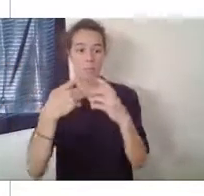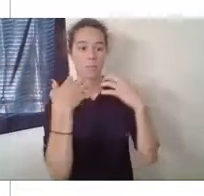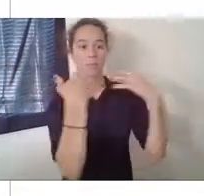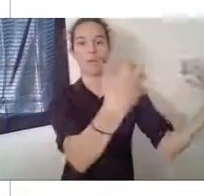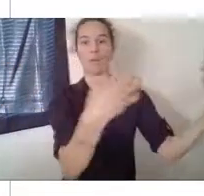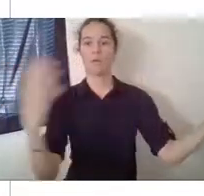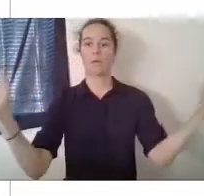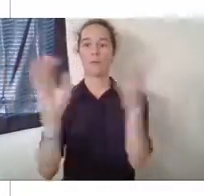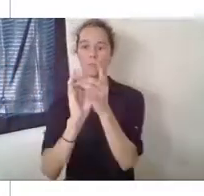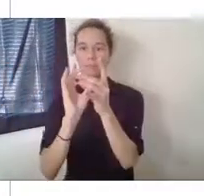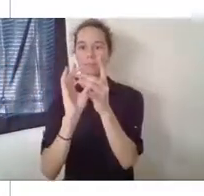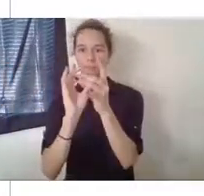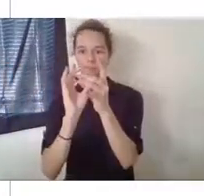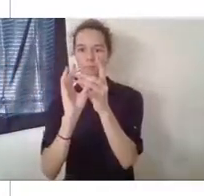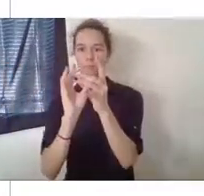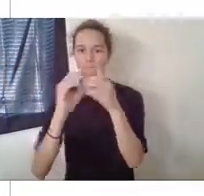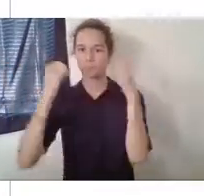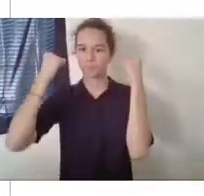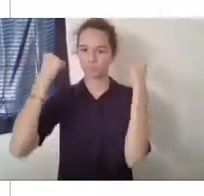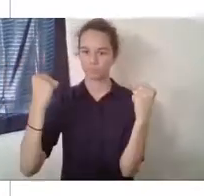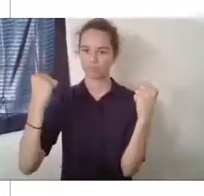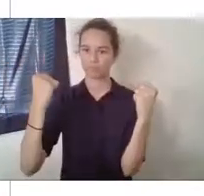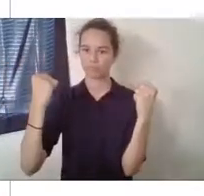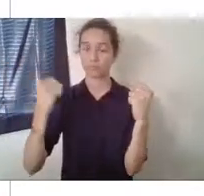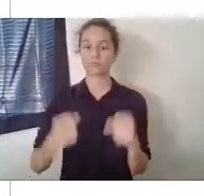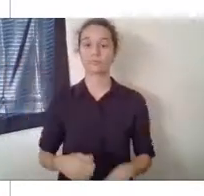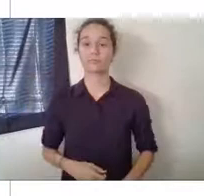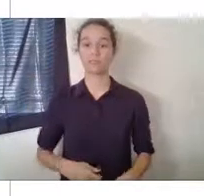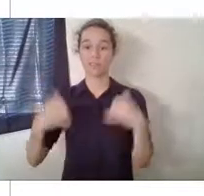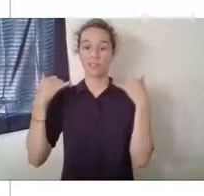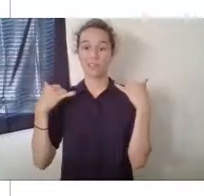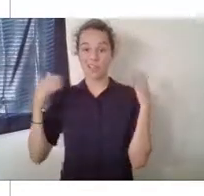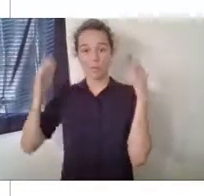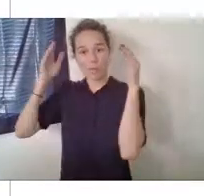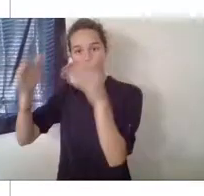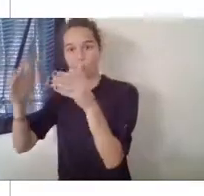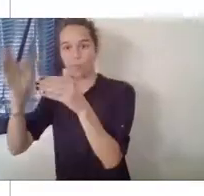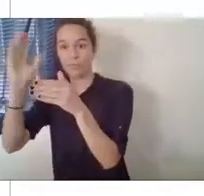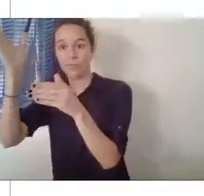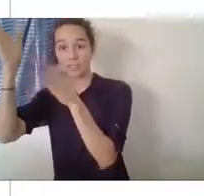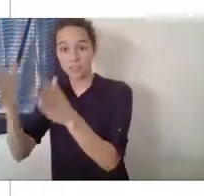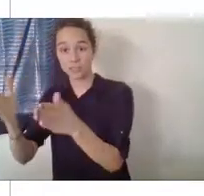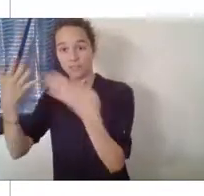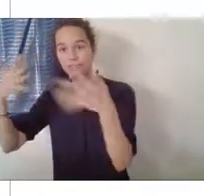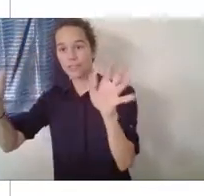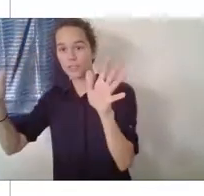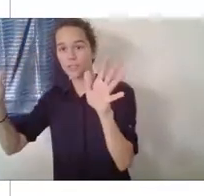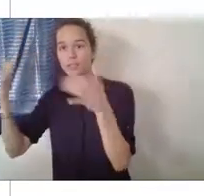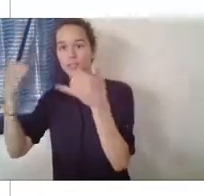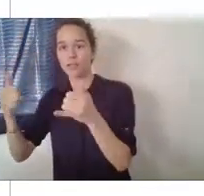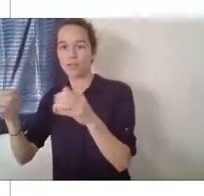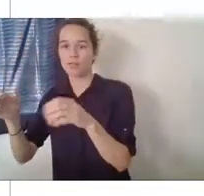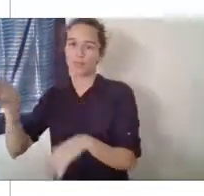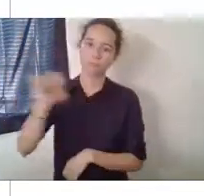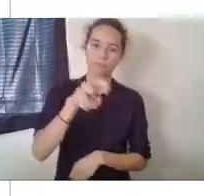audience. Now it's time to focus on you, the audience. As Jongjun and Colin and Matt described,